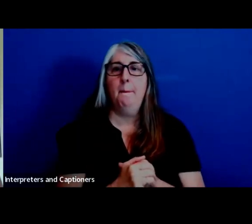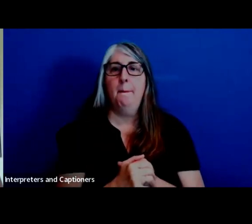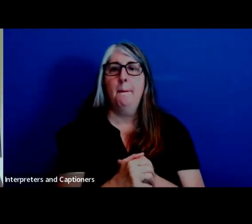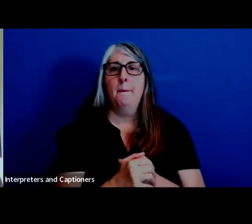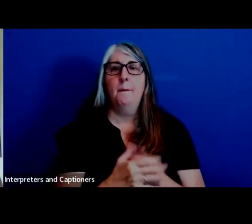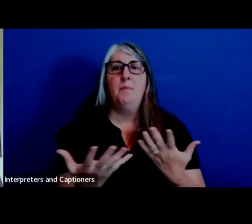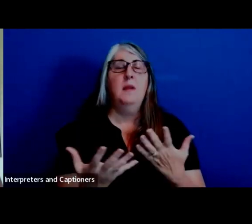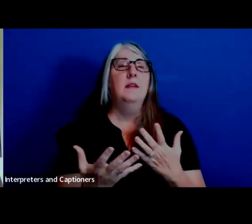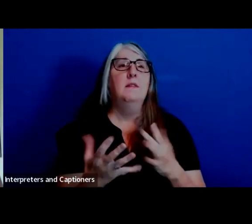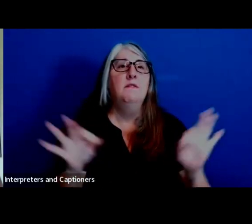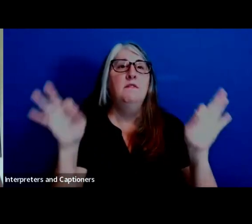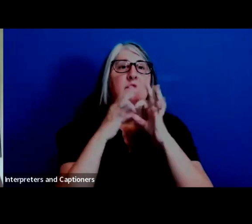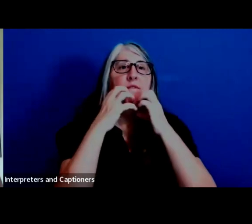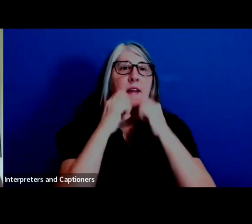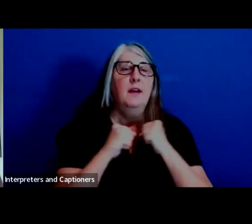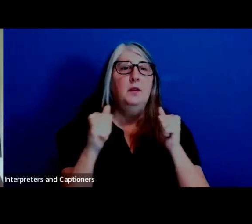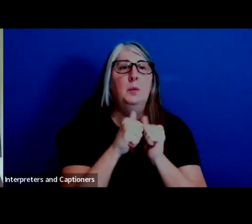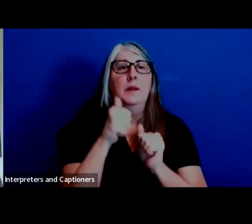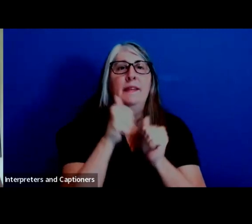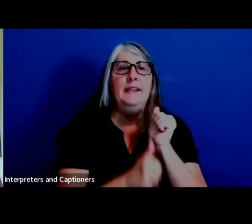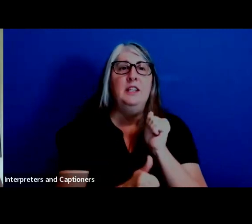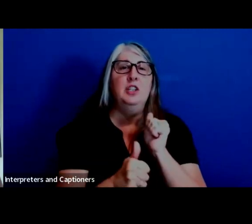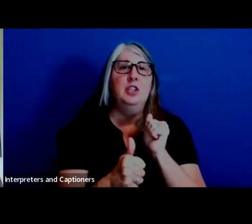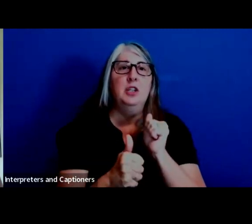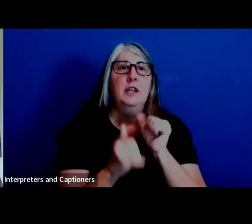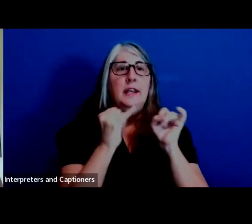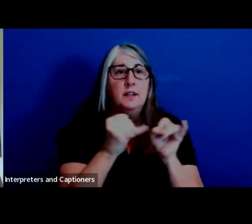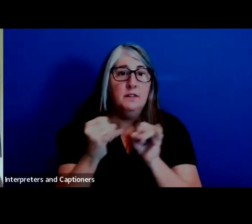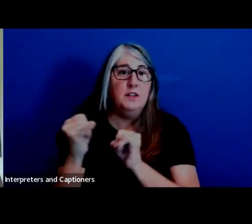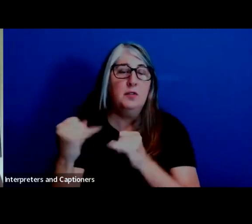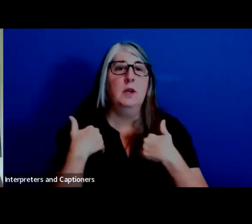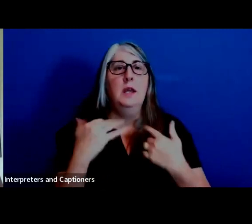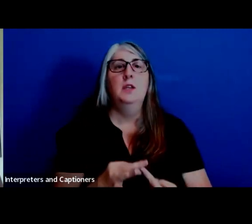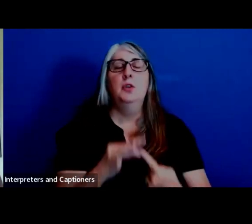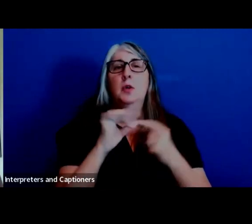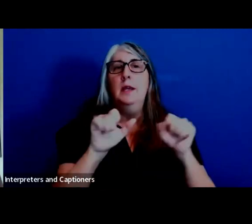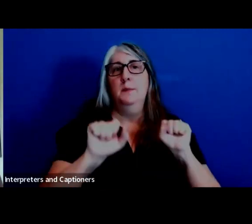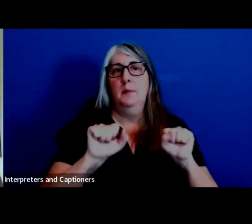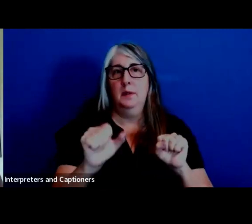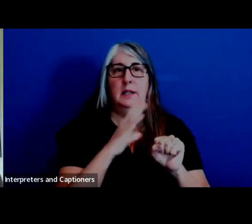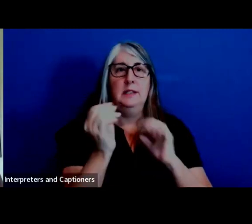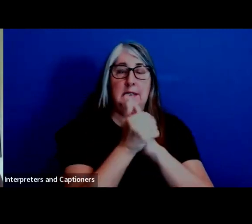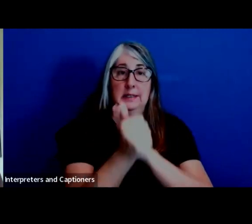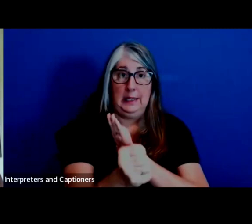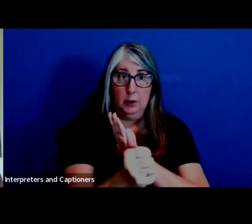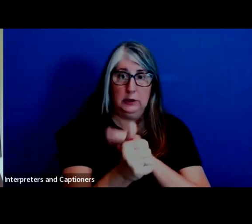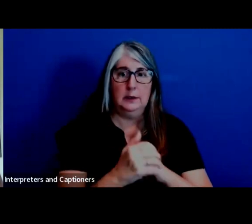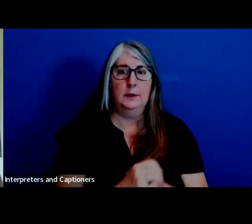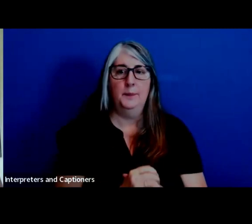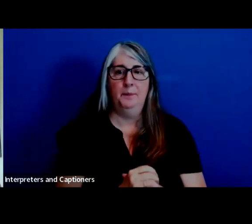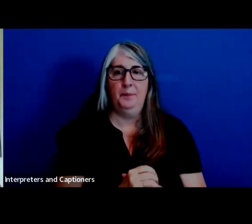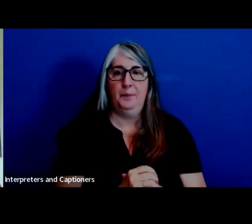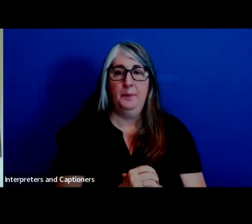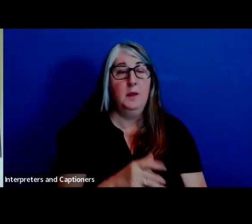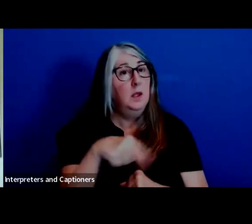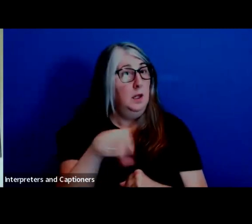values-based, with the knowledge that each and every individual has unique capabilities and skills. And